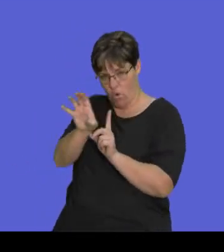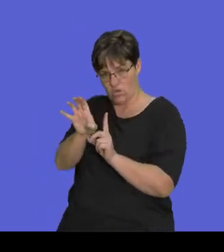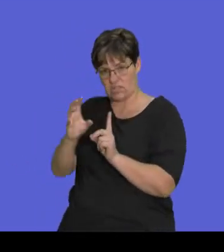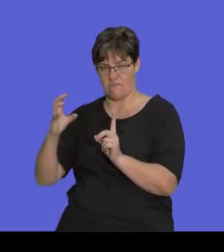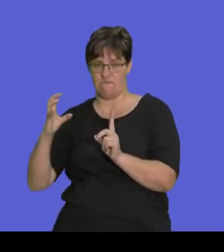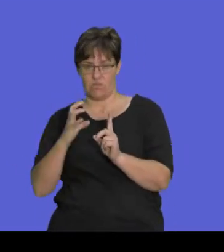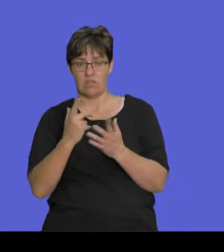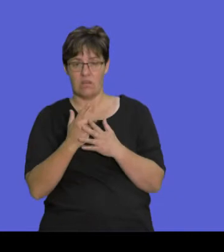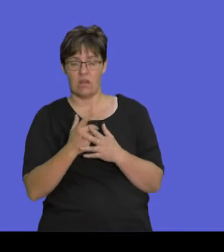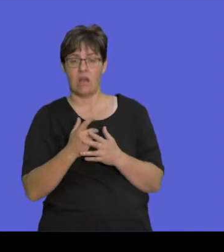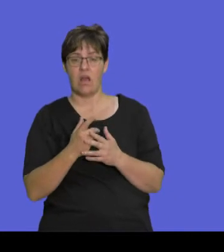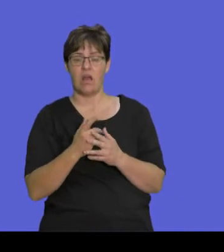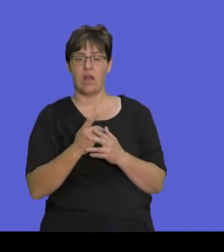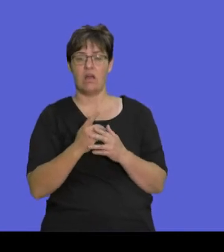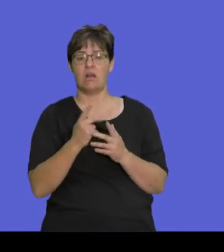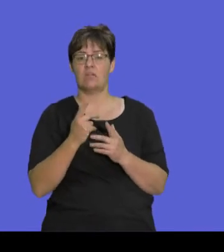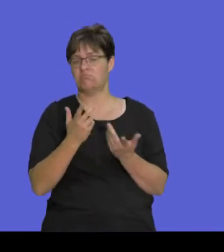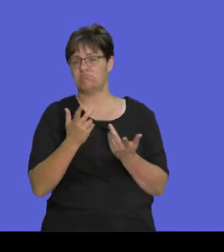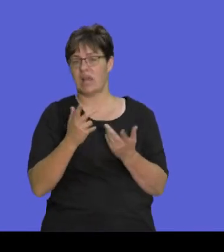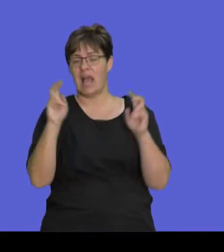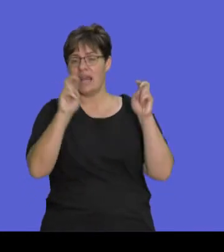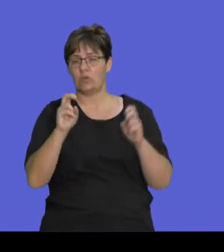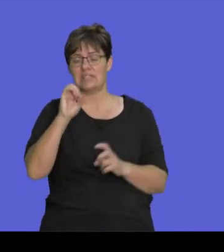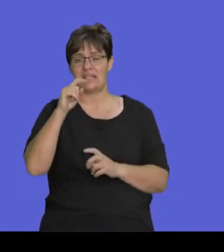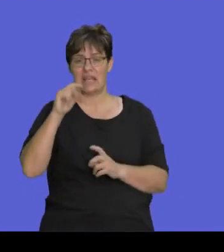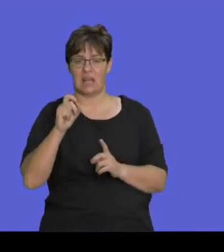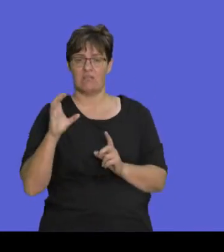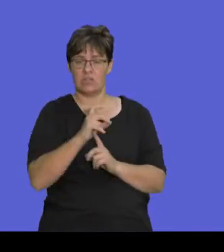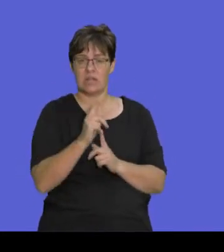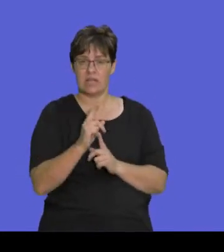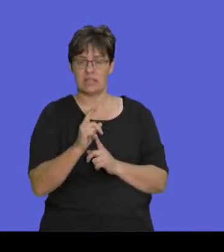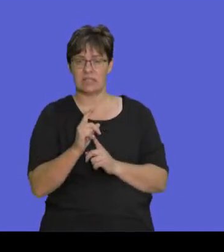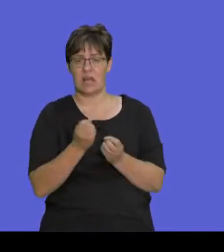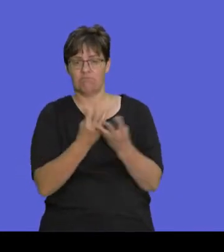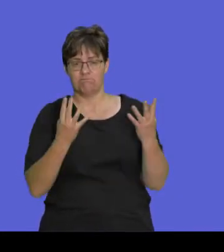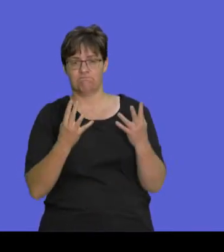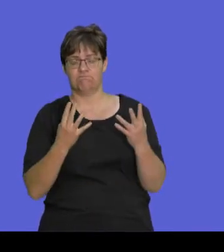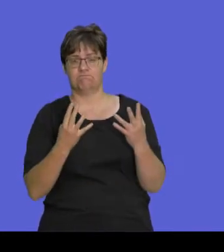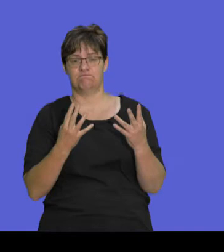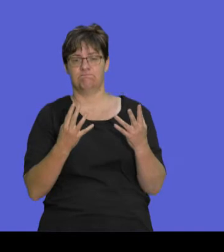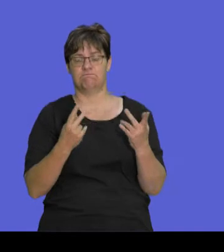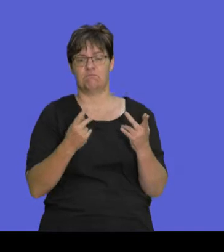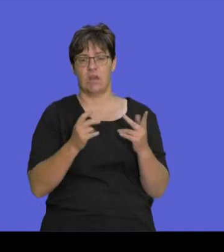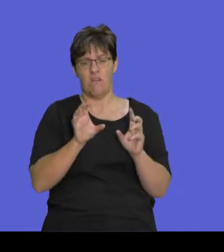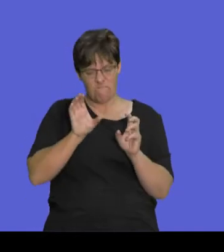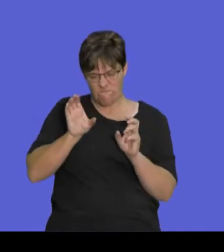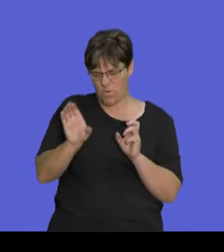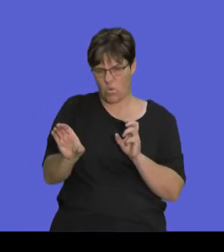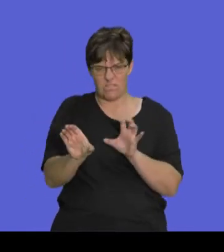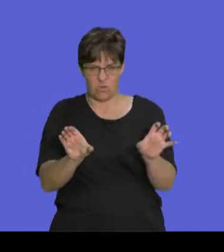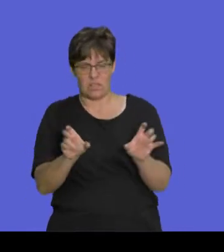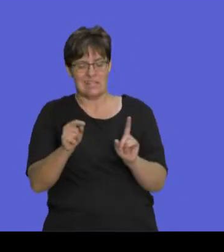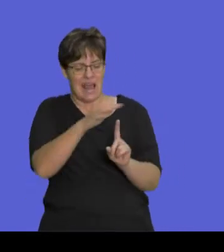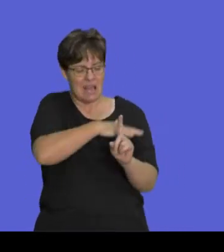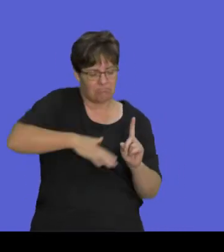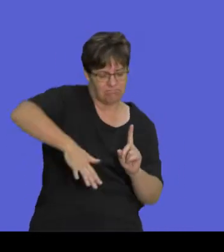An electrostatic force in its own right is it's a vector quantity, right? So electric field is just